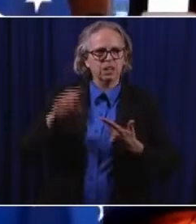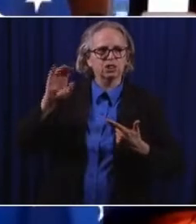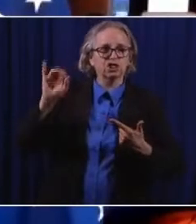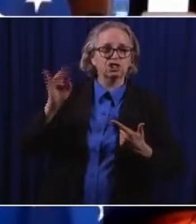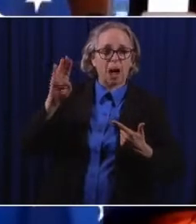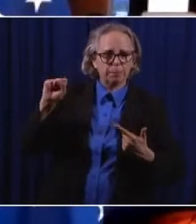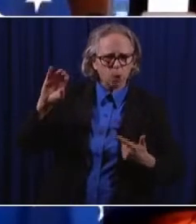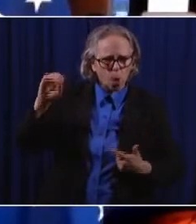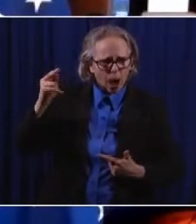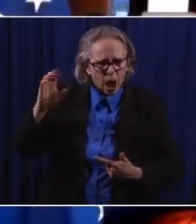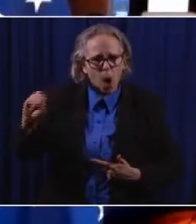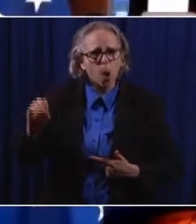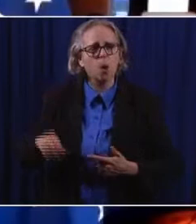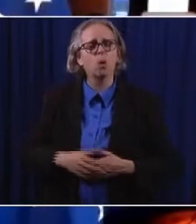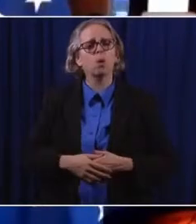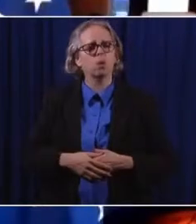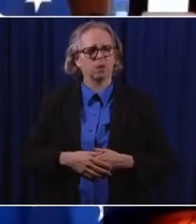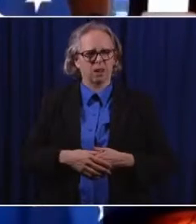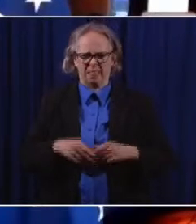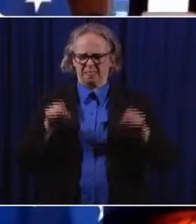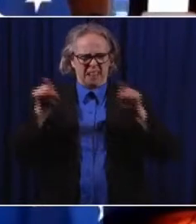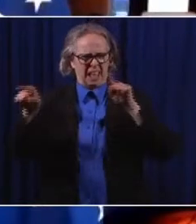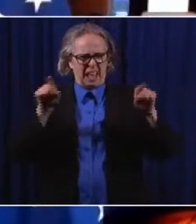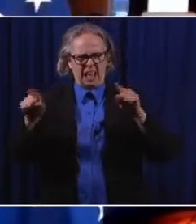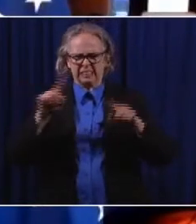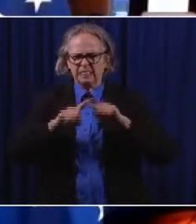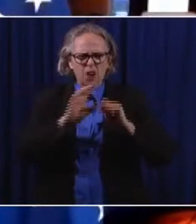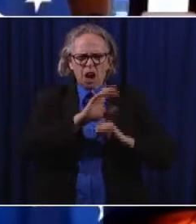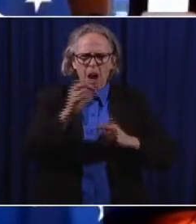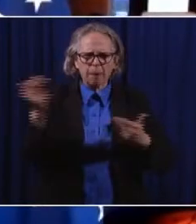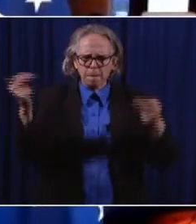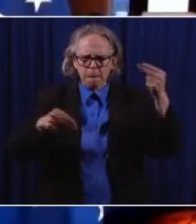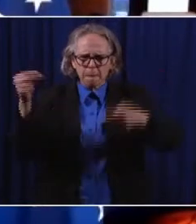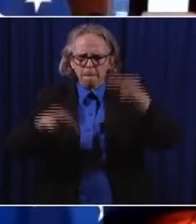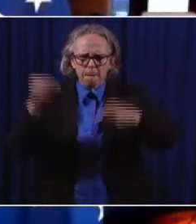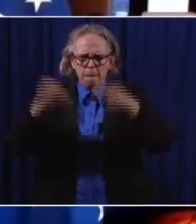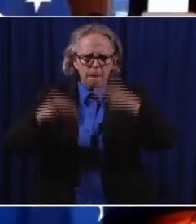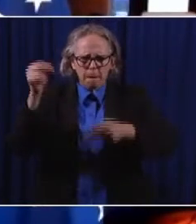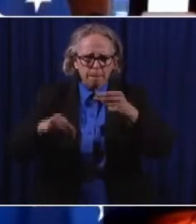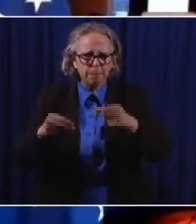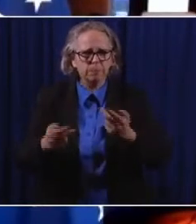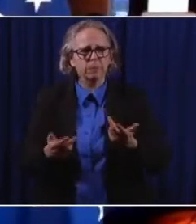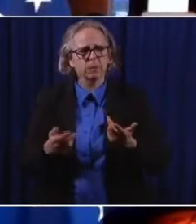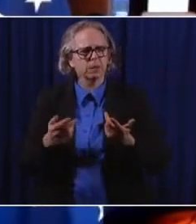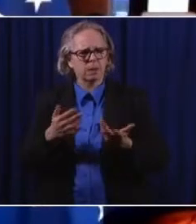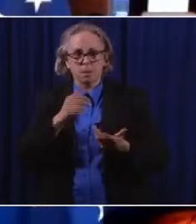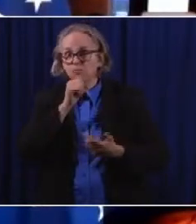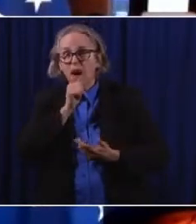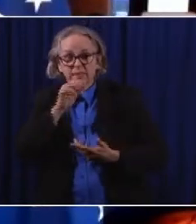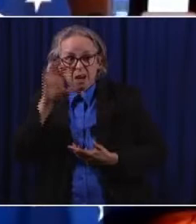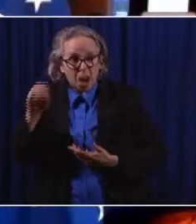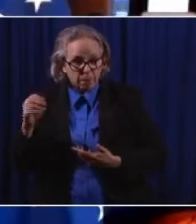beginning to participate in the Elites International Private Company Development Platform. The Cleveland cohort will start